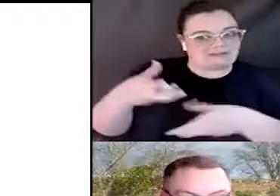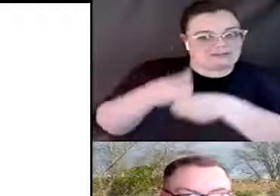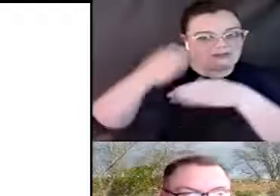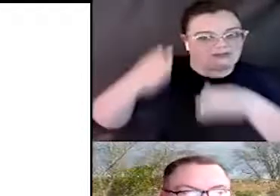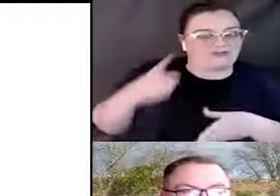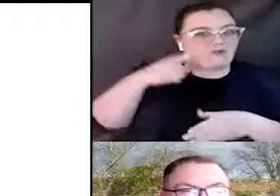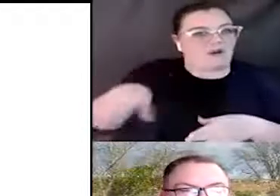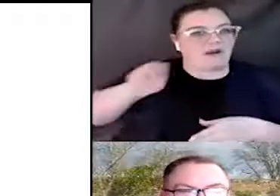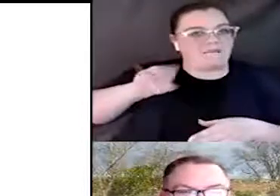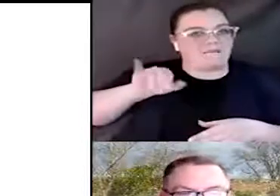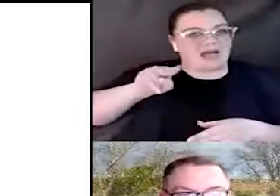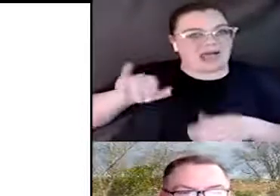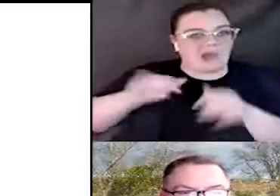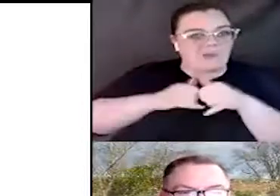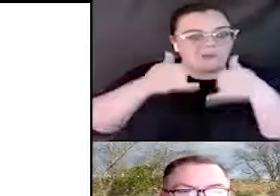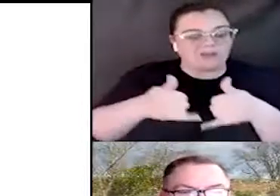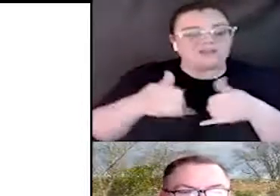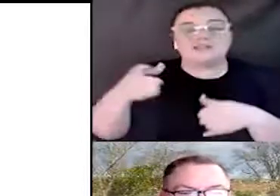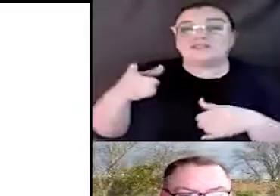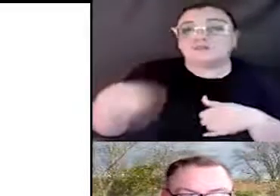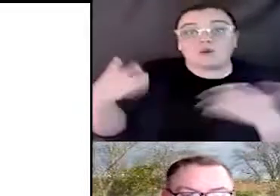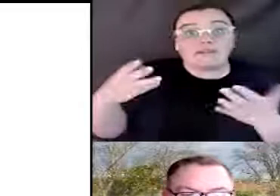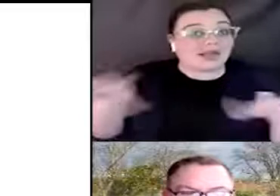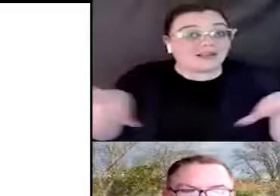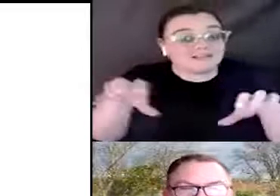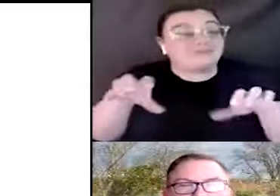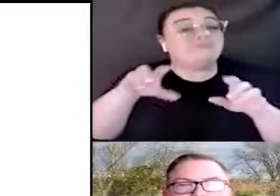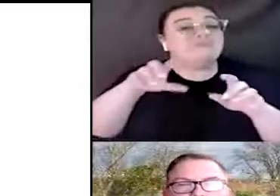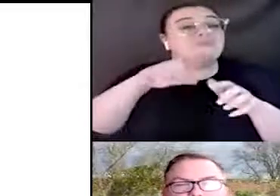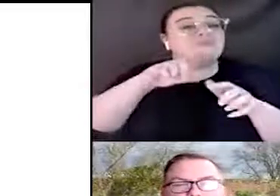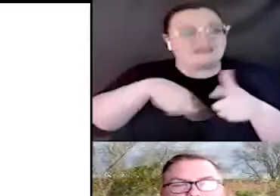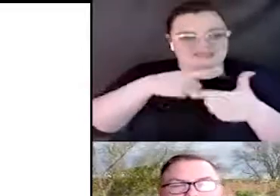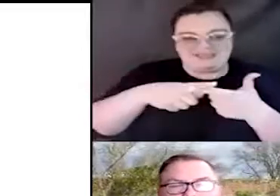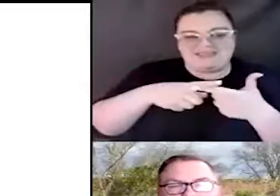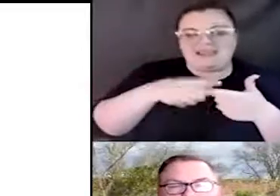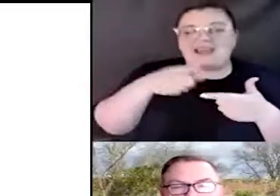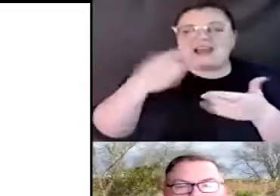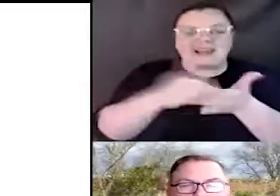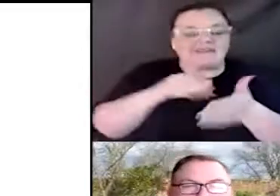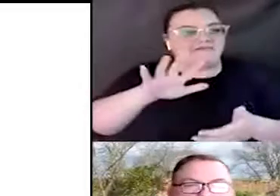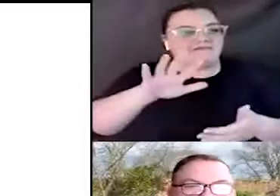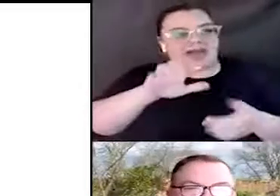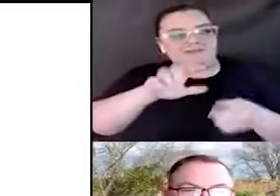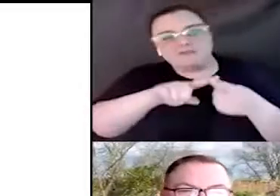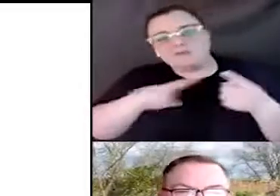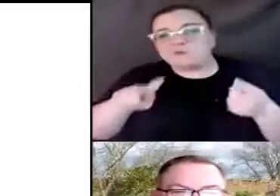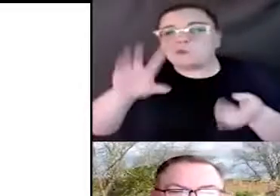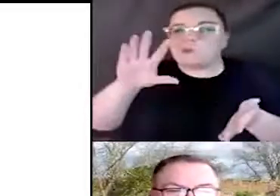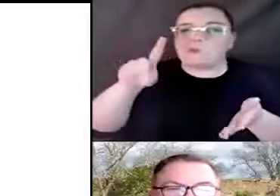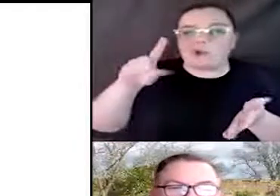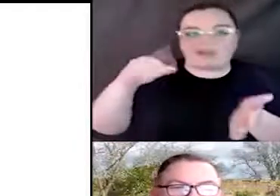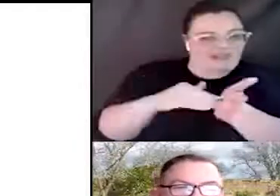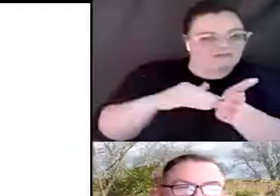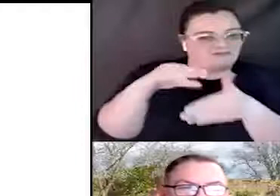mini awards and what they did. As I'll describe later, these are $500 or $1,000 purchases of materials